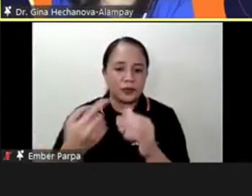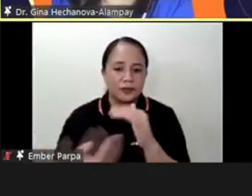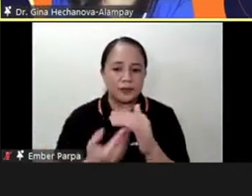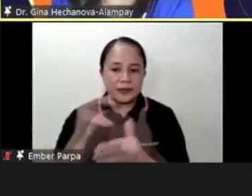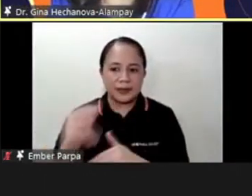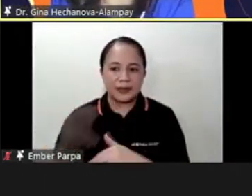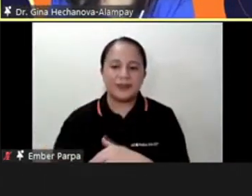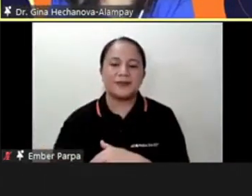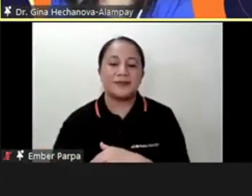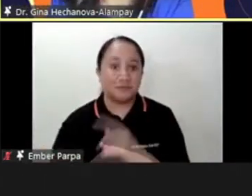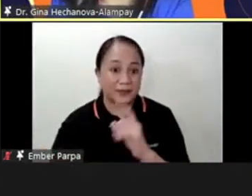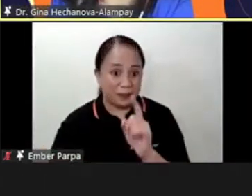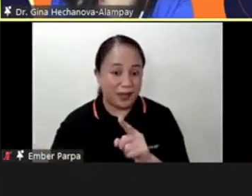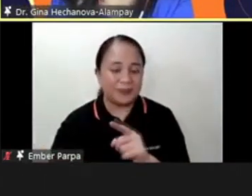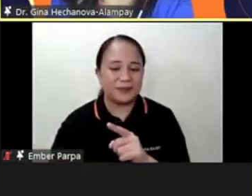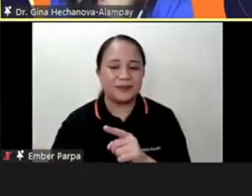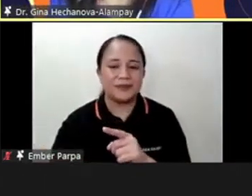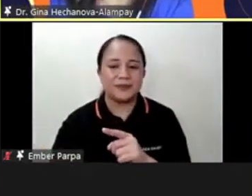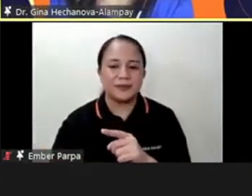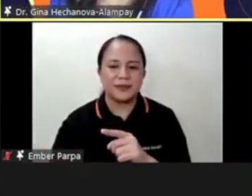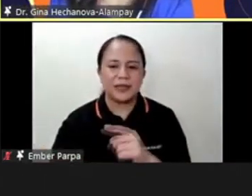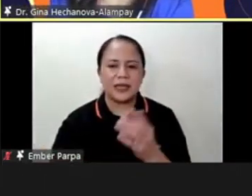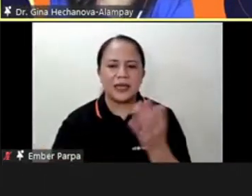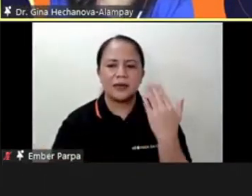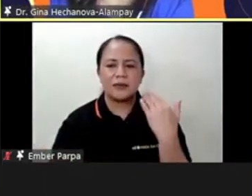needs, right? So even before